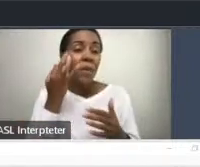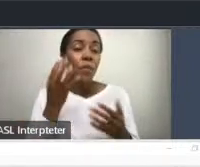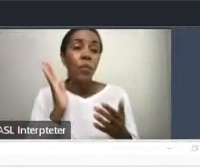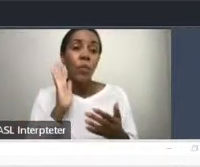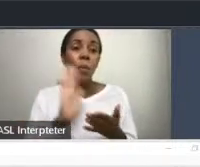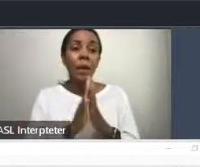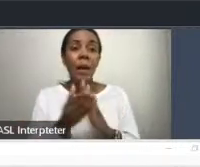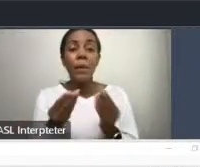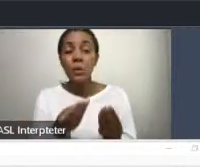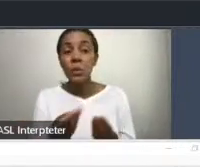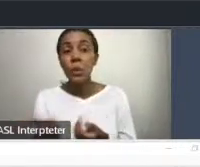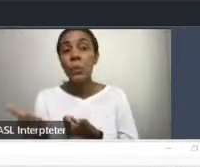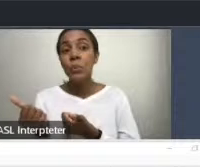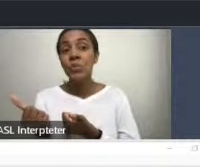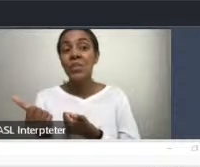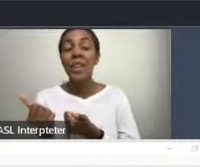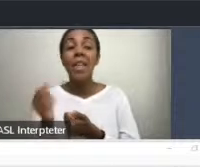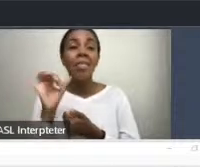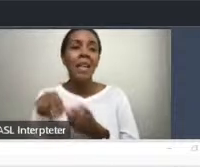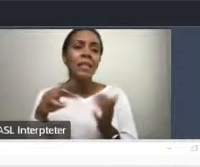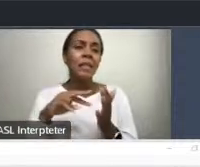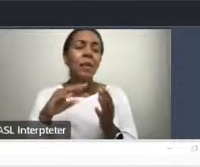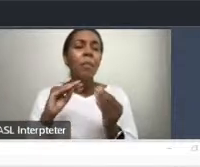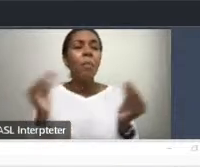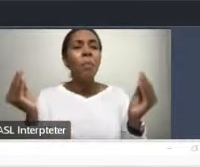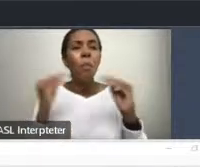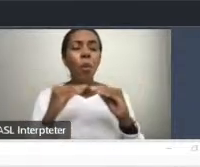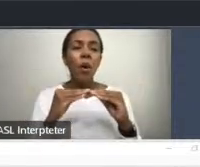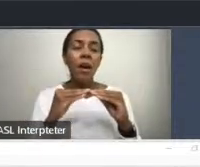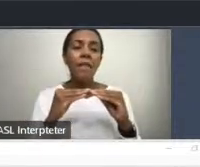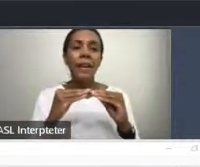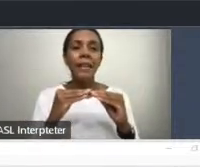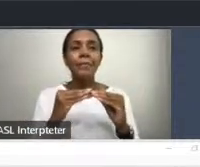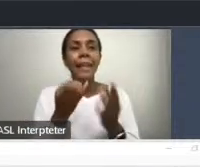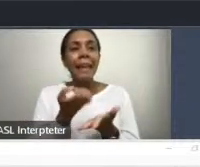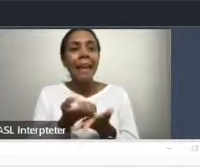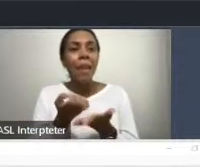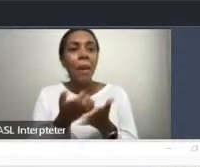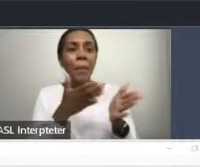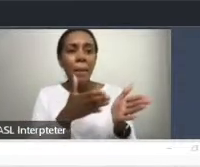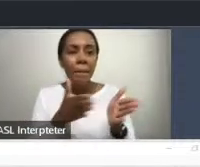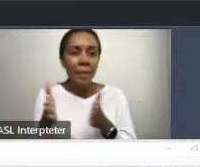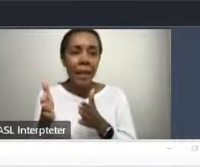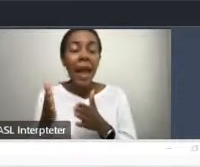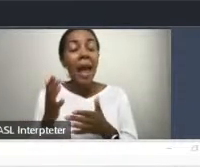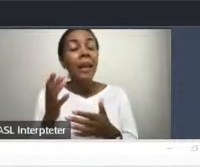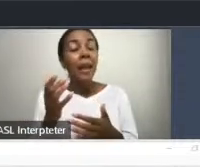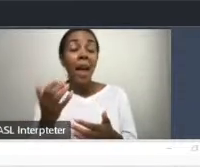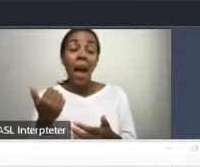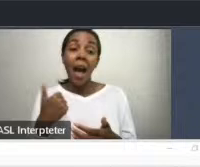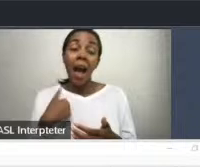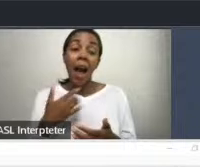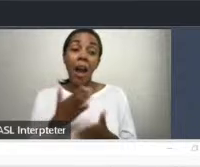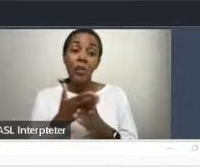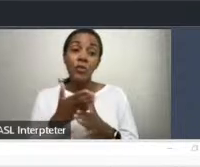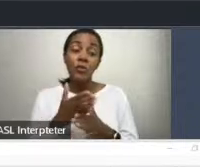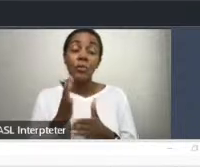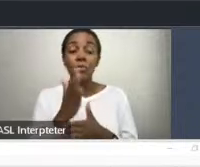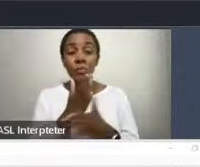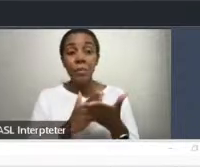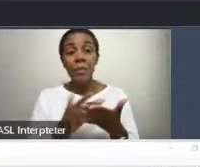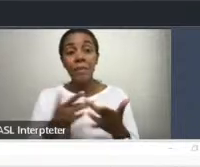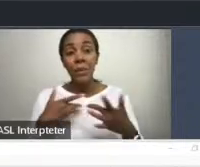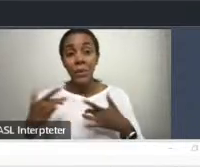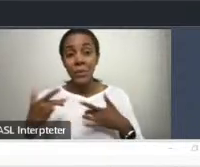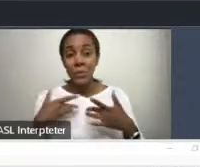is a corridor economic plan that, you know, certainly I understand and share some of the concerns that you have there. We've seen that